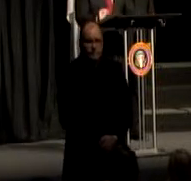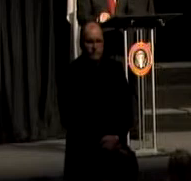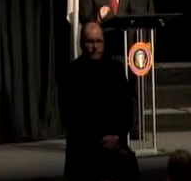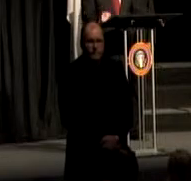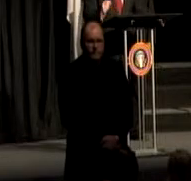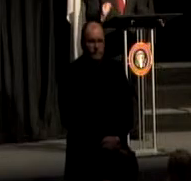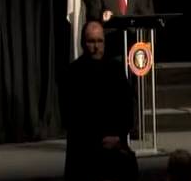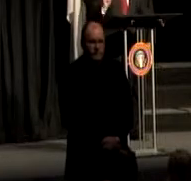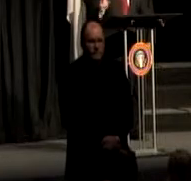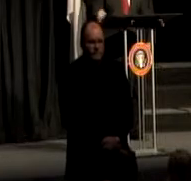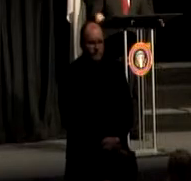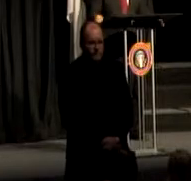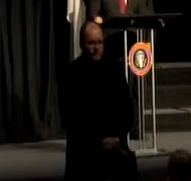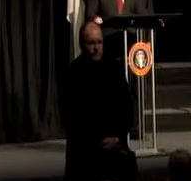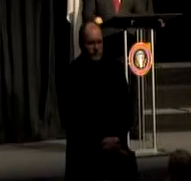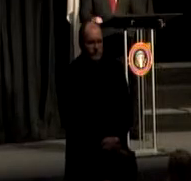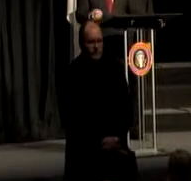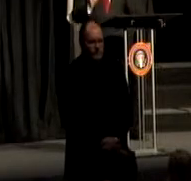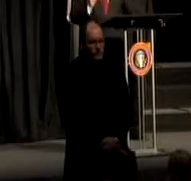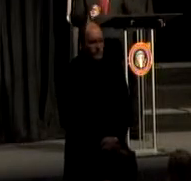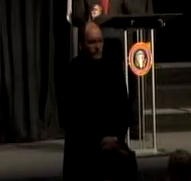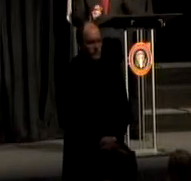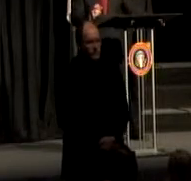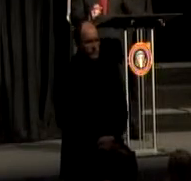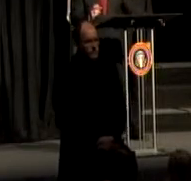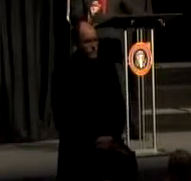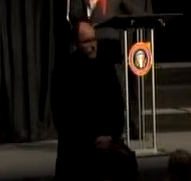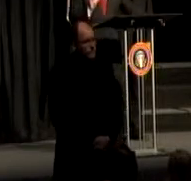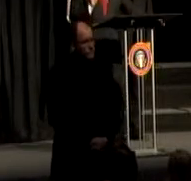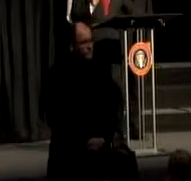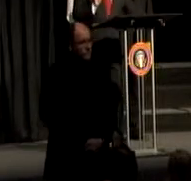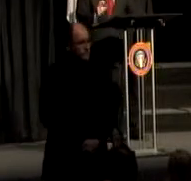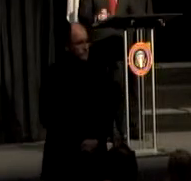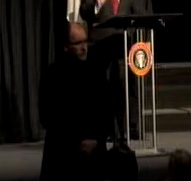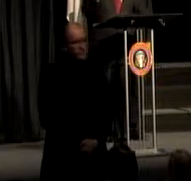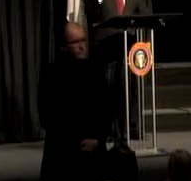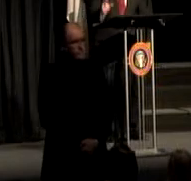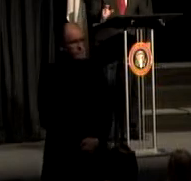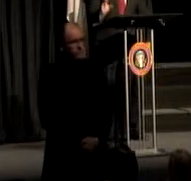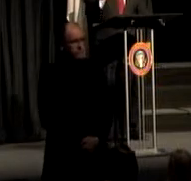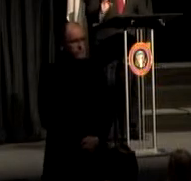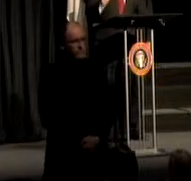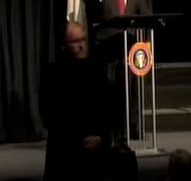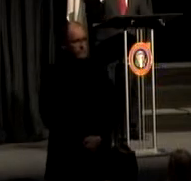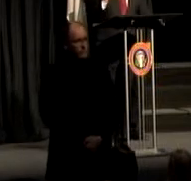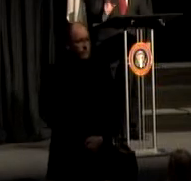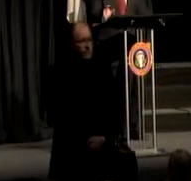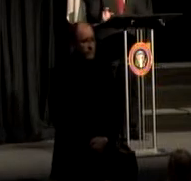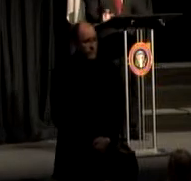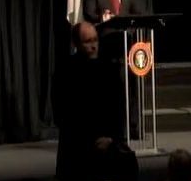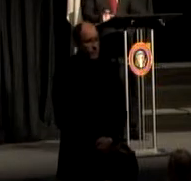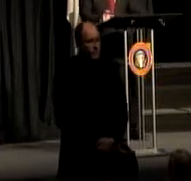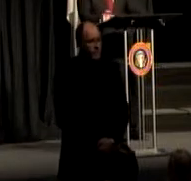It has to be met by God. The first inner deed is acceptance. We have to know that we are loved by